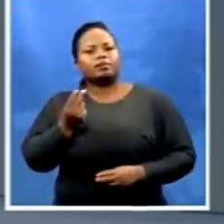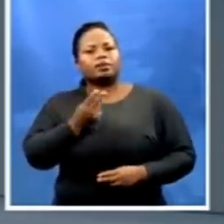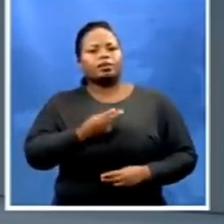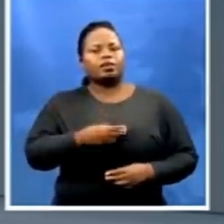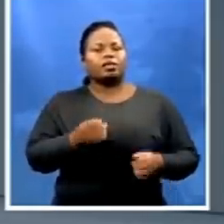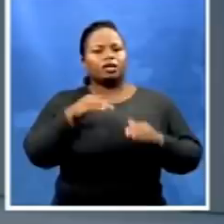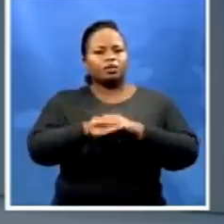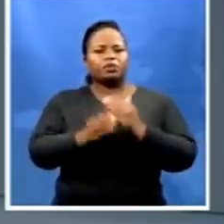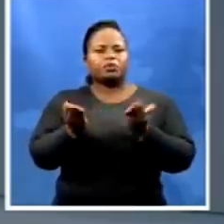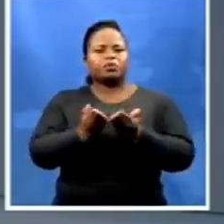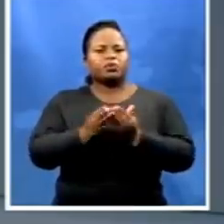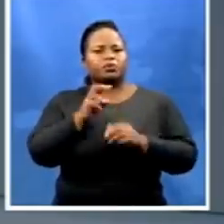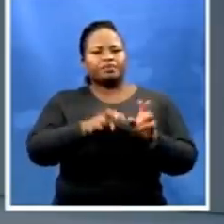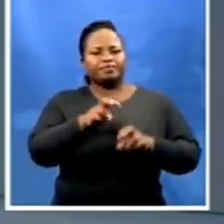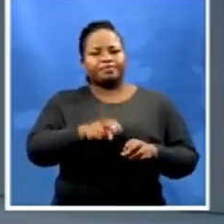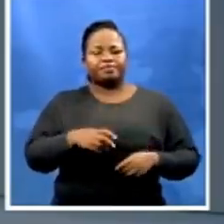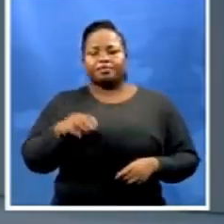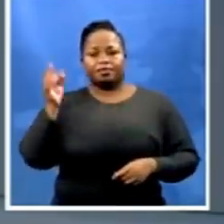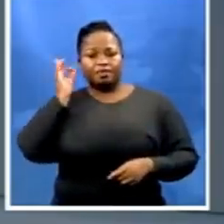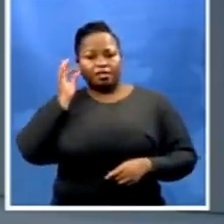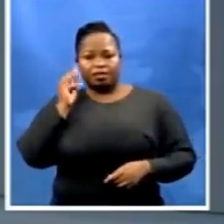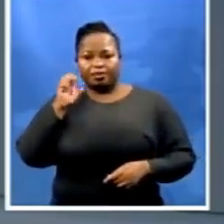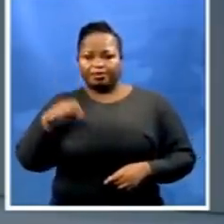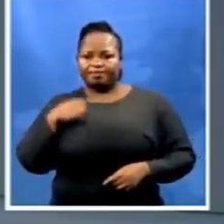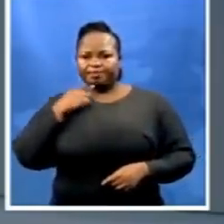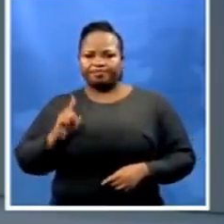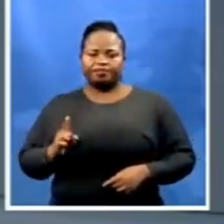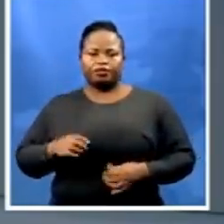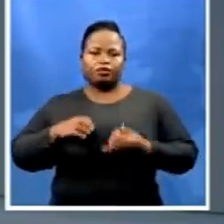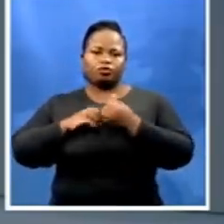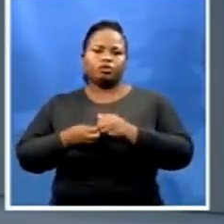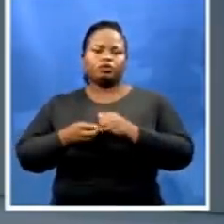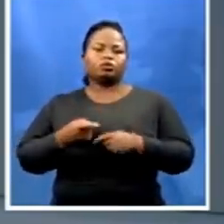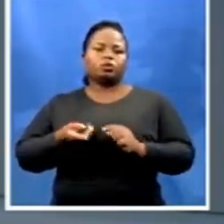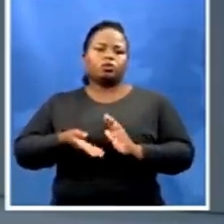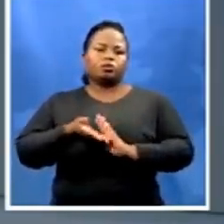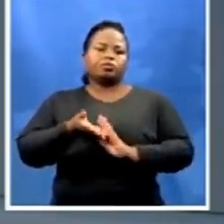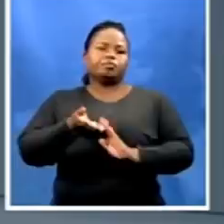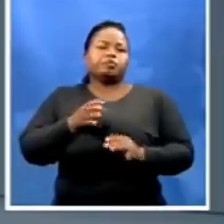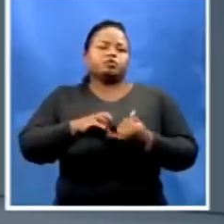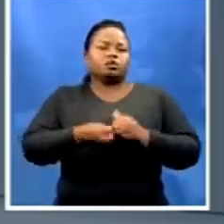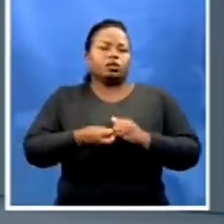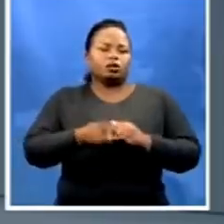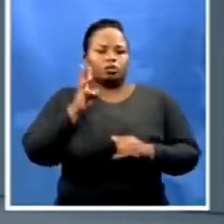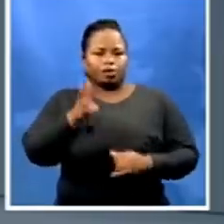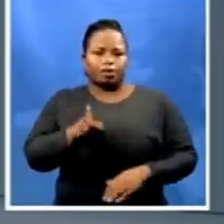what they're trying to do in order to put pay to this. So we will keep on this story to find out the very latest in terms of the way forward.